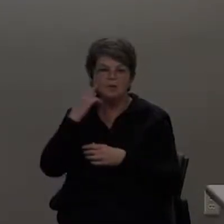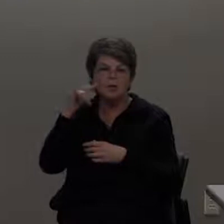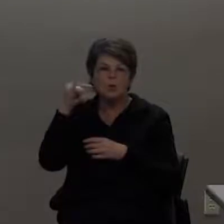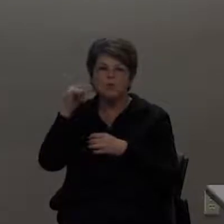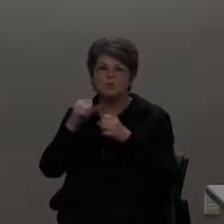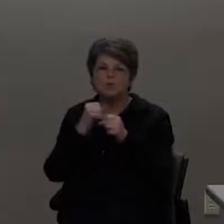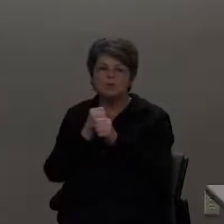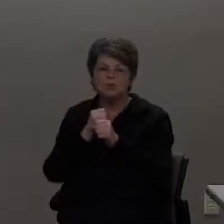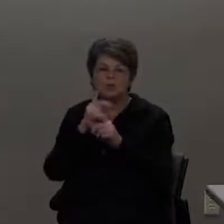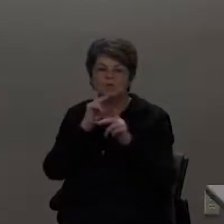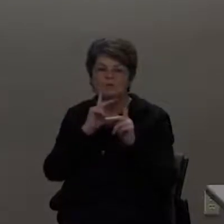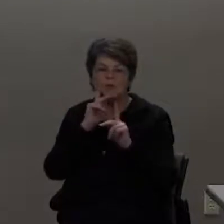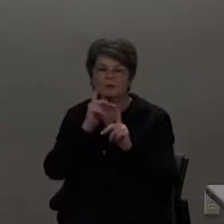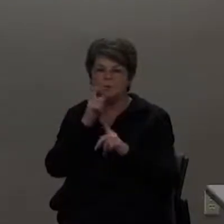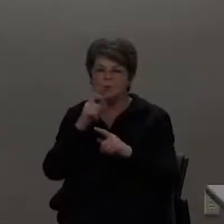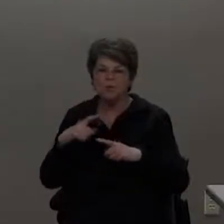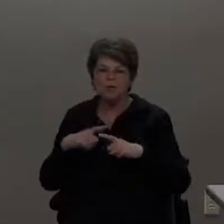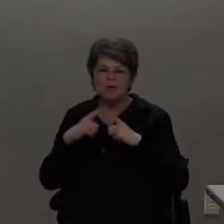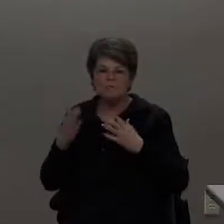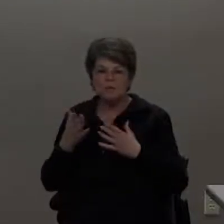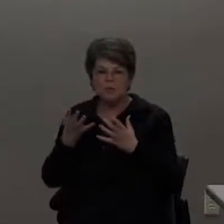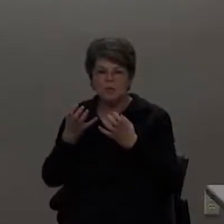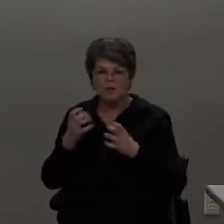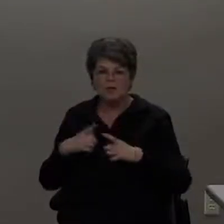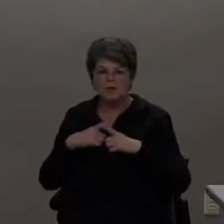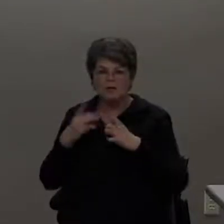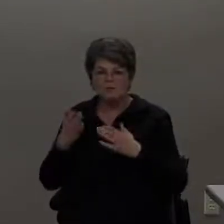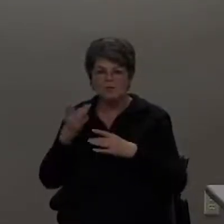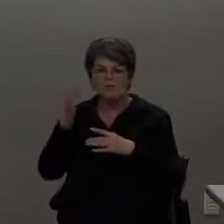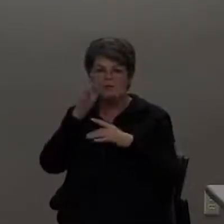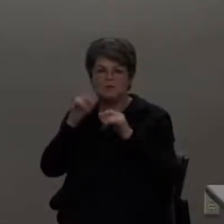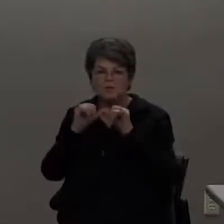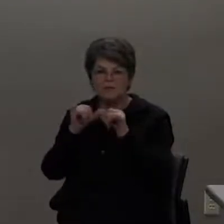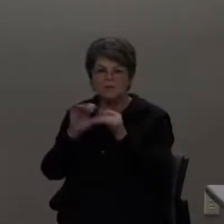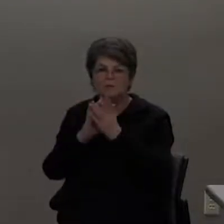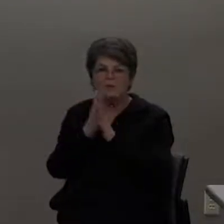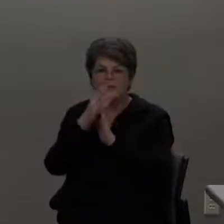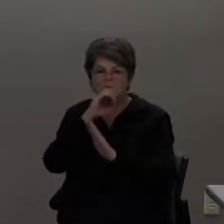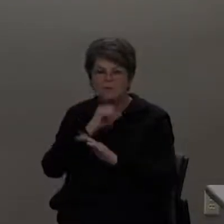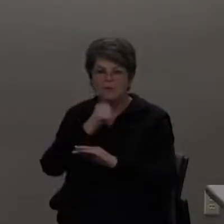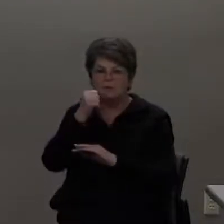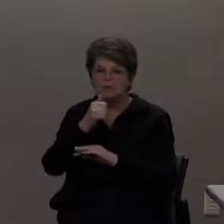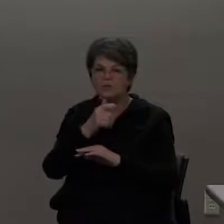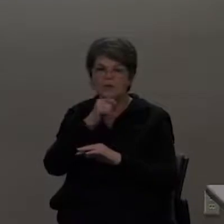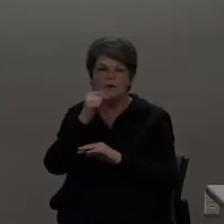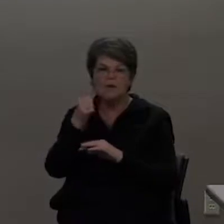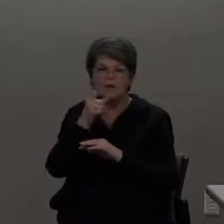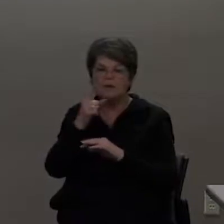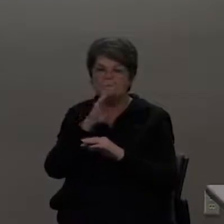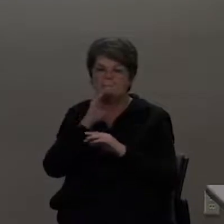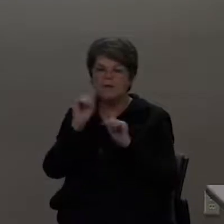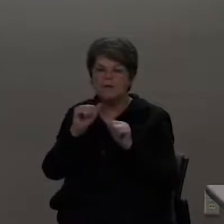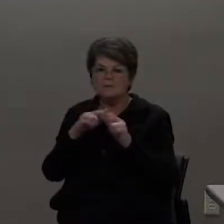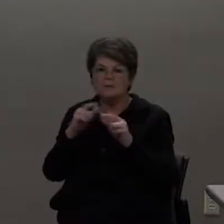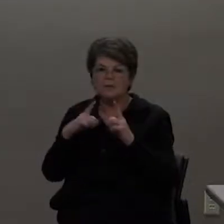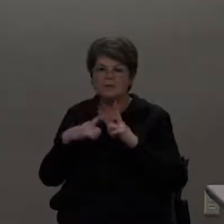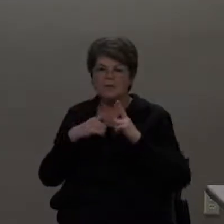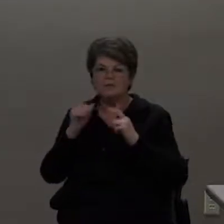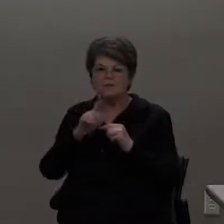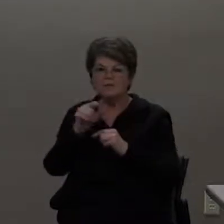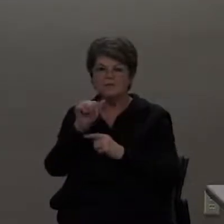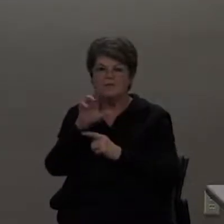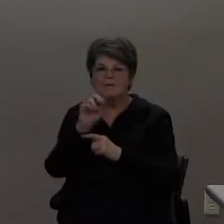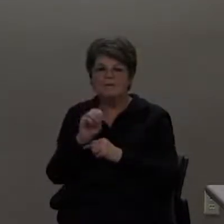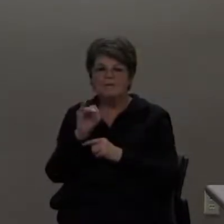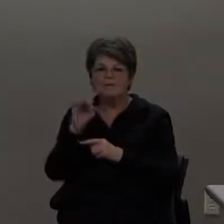years, folks that live here and want to live here. Well, they're going to continue to age, and they're not always going to be able to stay in the house that they're in. So if